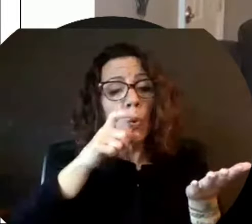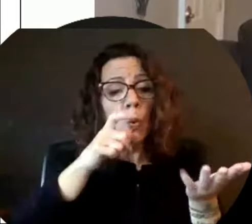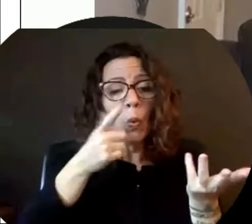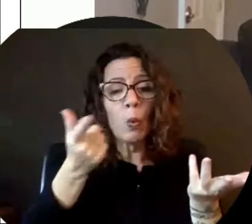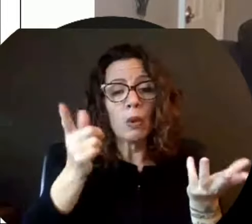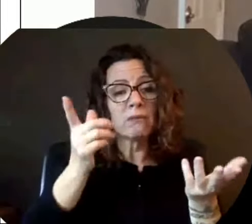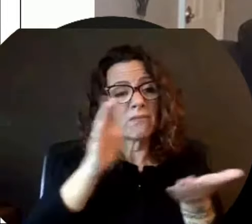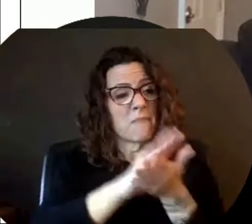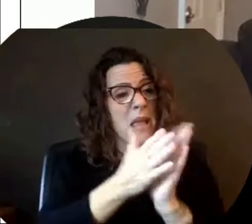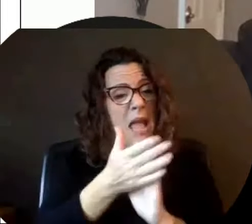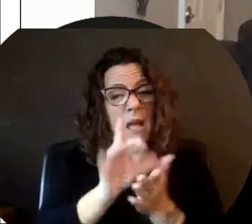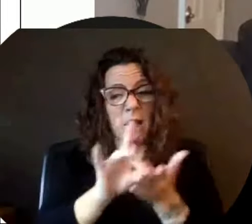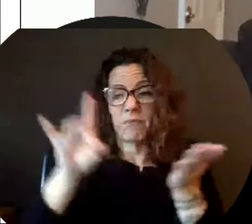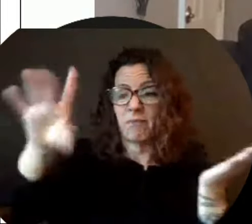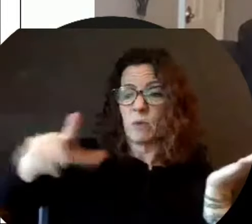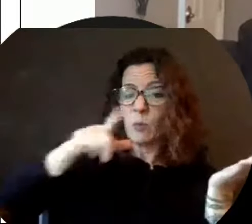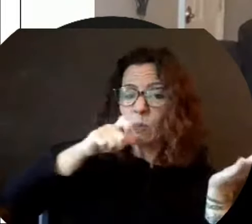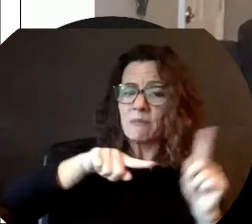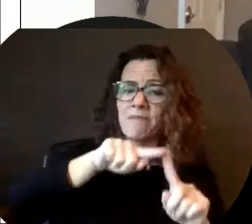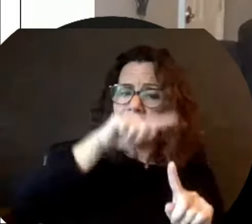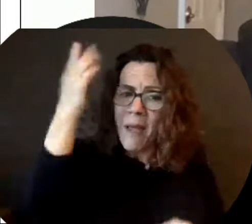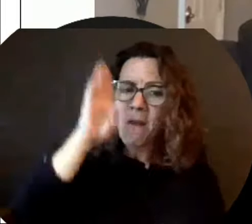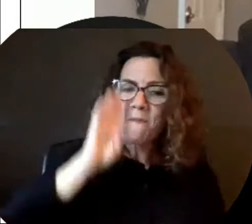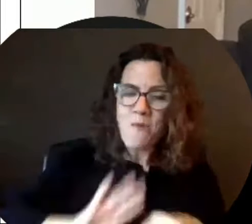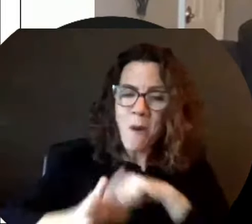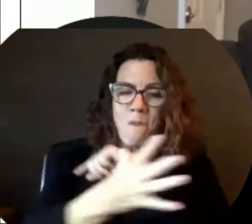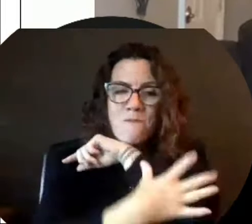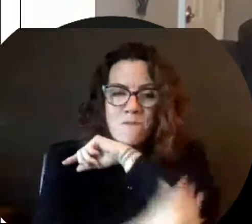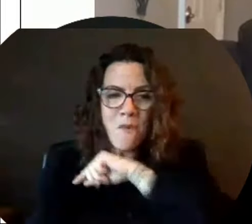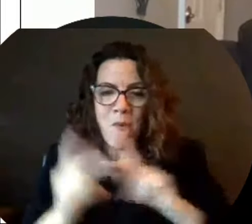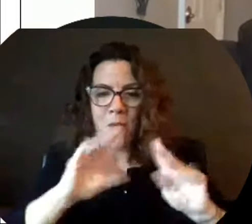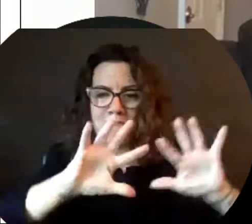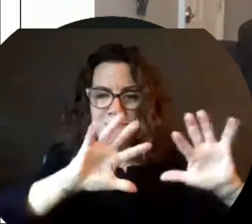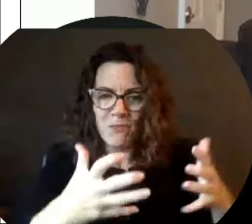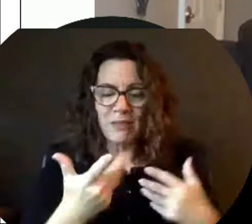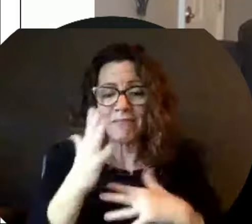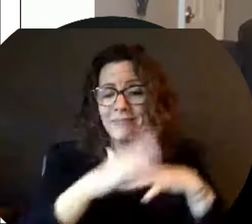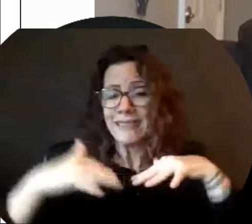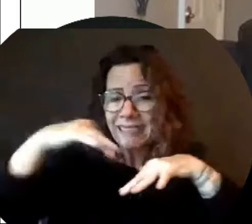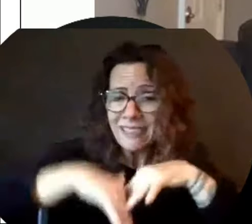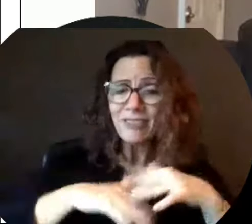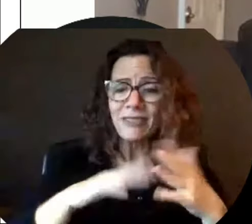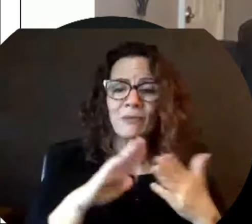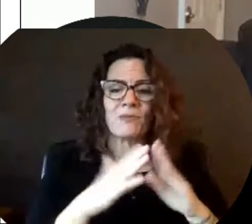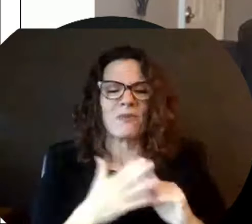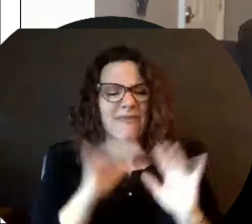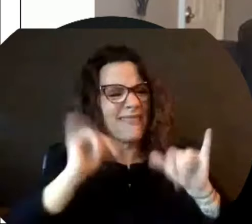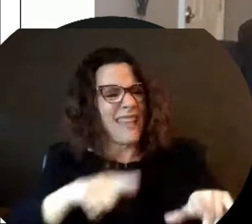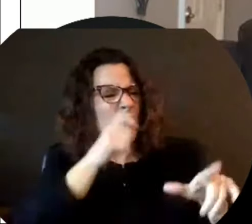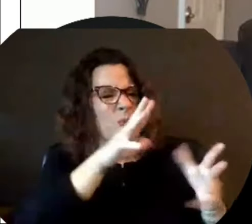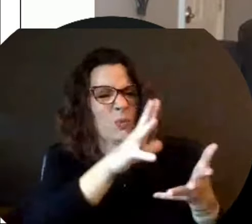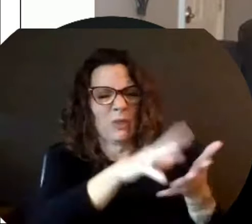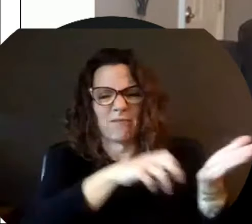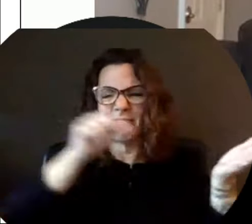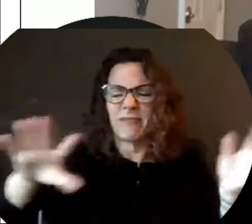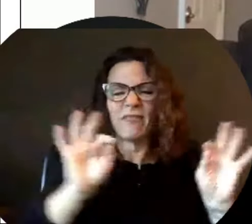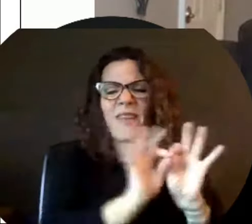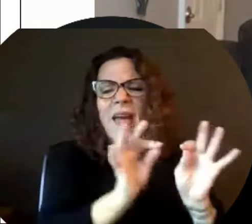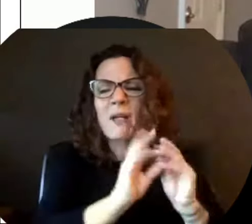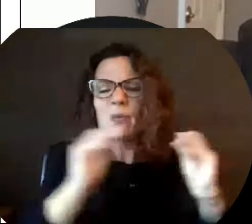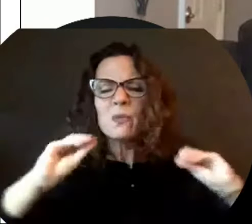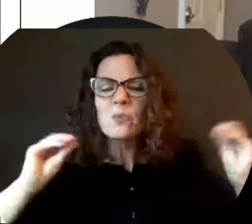they brought over here to do slavery, the same people they genocided to steal the land from in the first place, and they're just perpetuating an